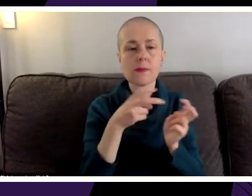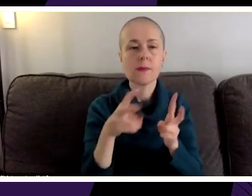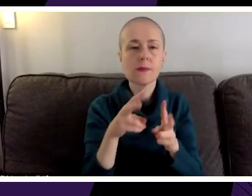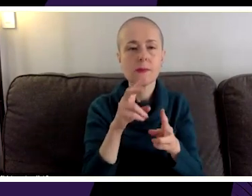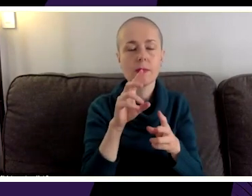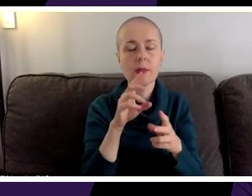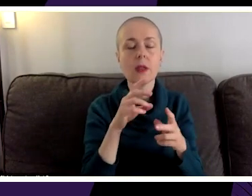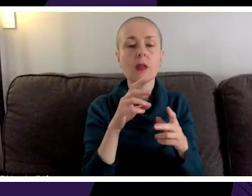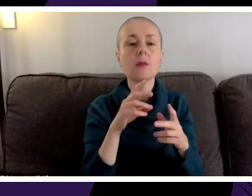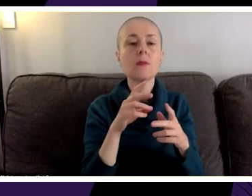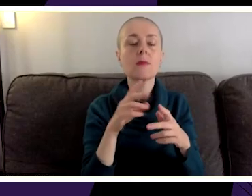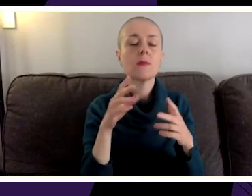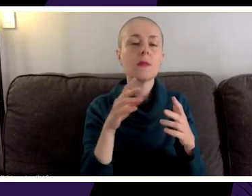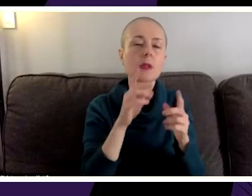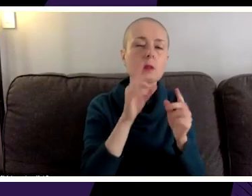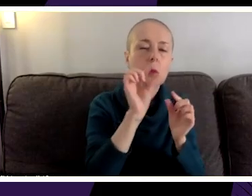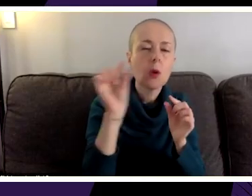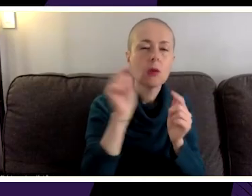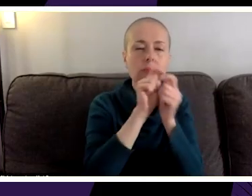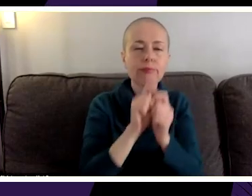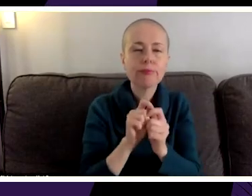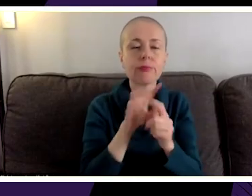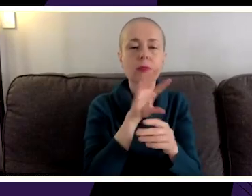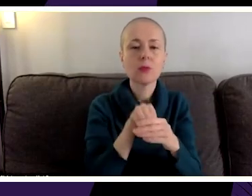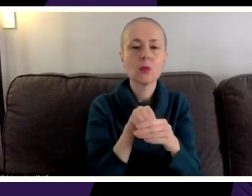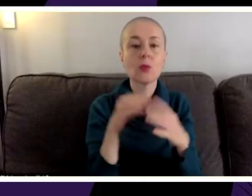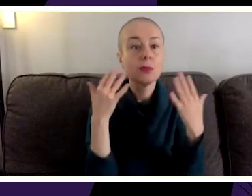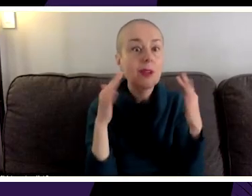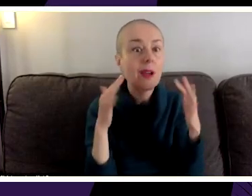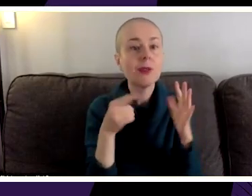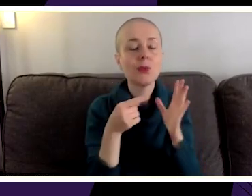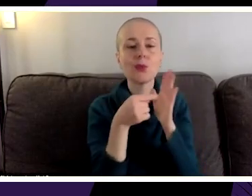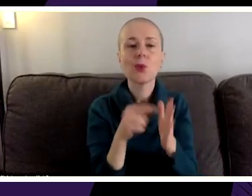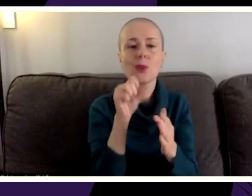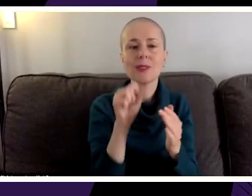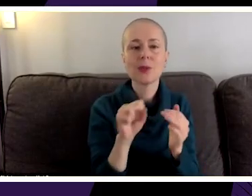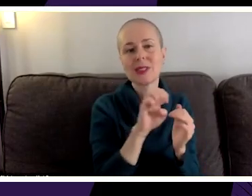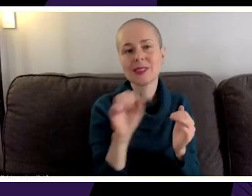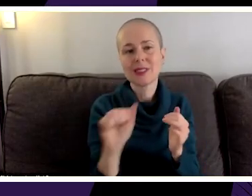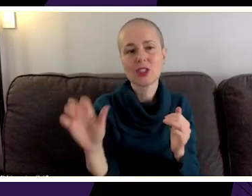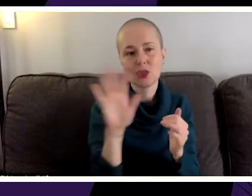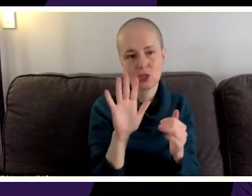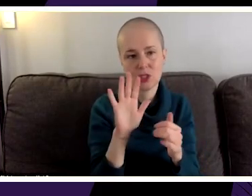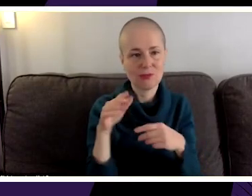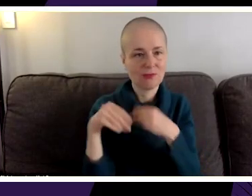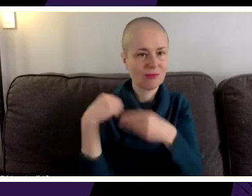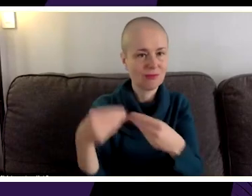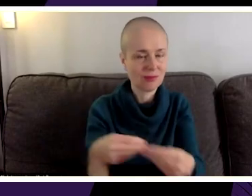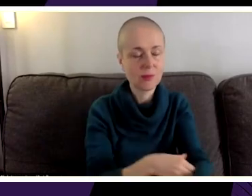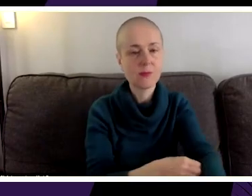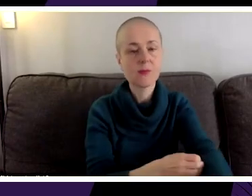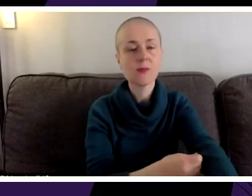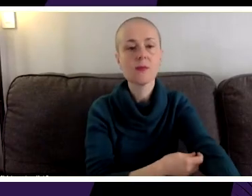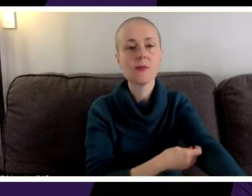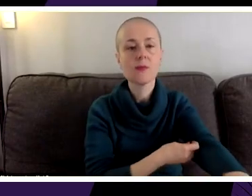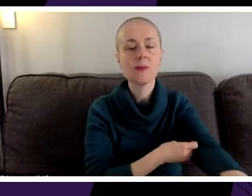and capture nuanced and embodied sound that reflect Southeast Asian tradition, where sound cultures are